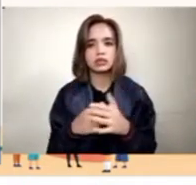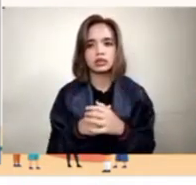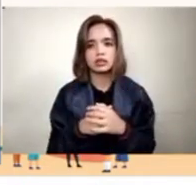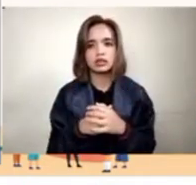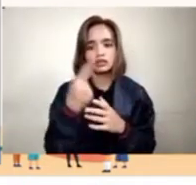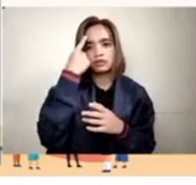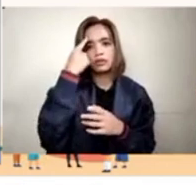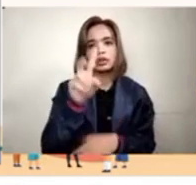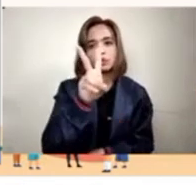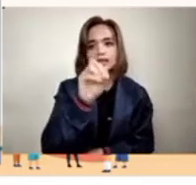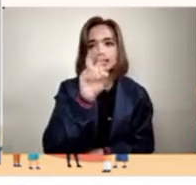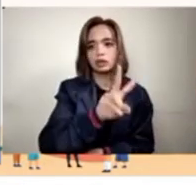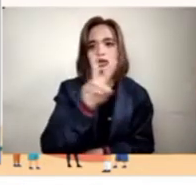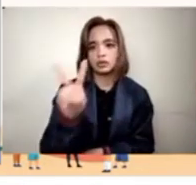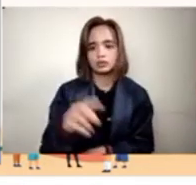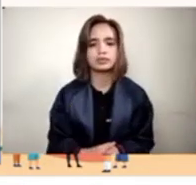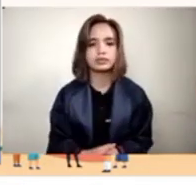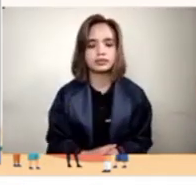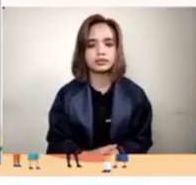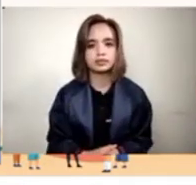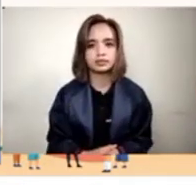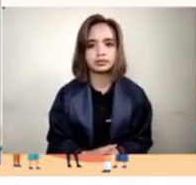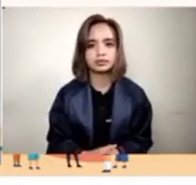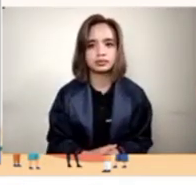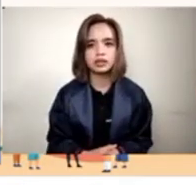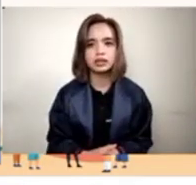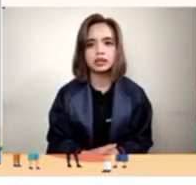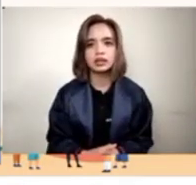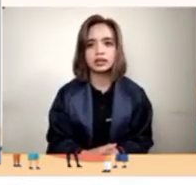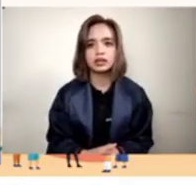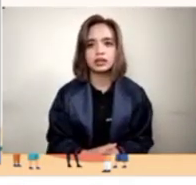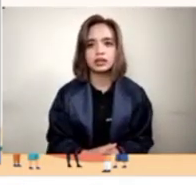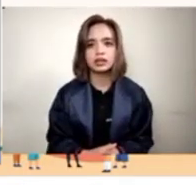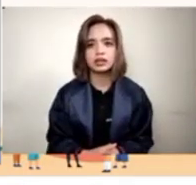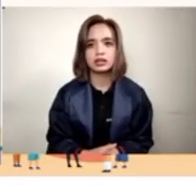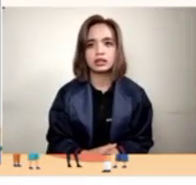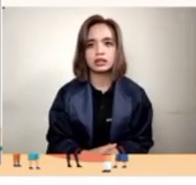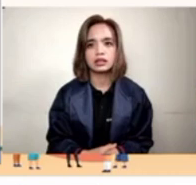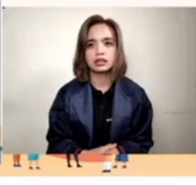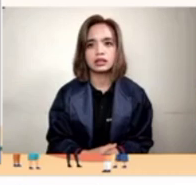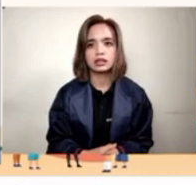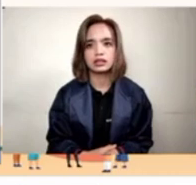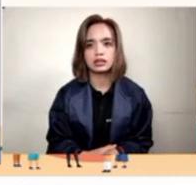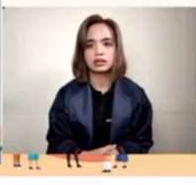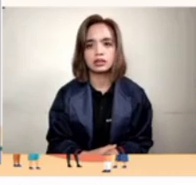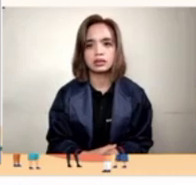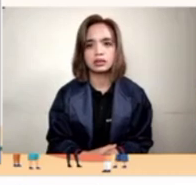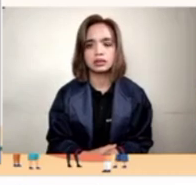one implementation for 2022. And to note as well,